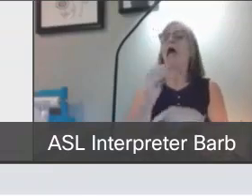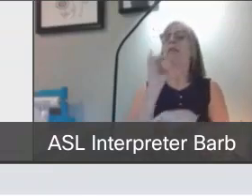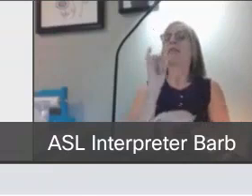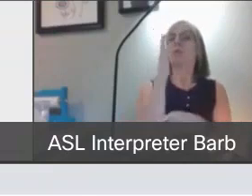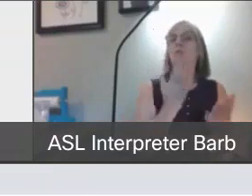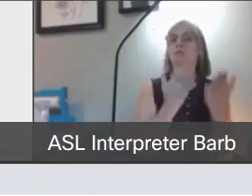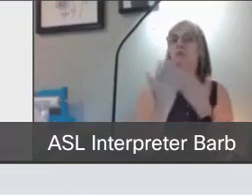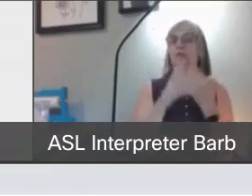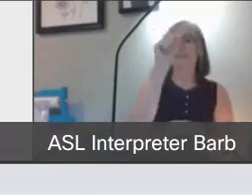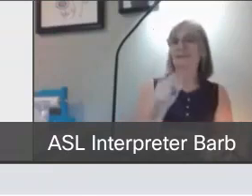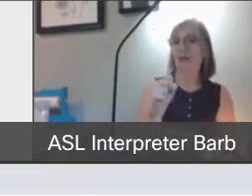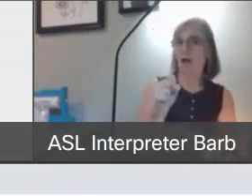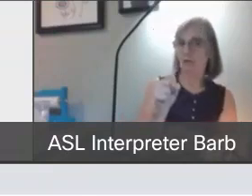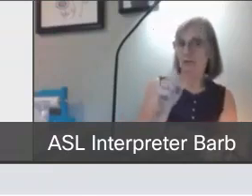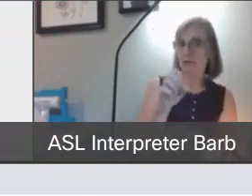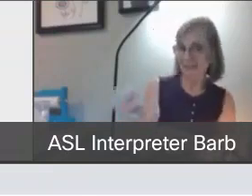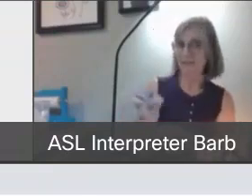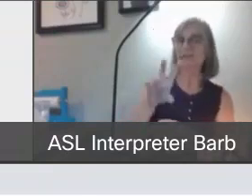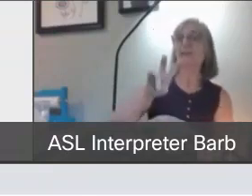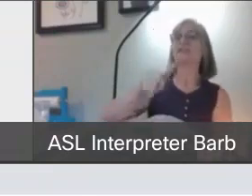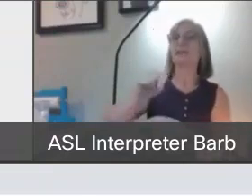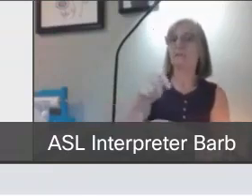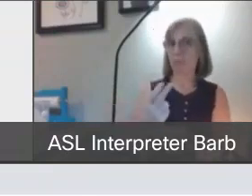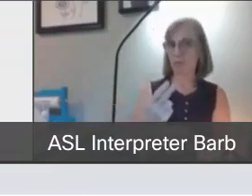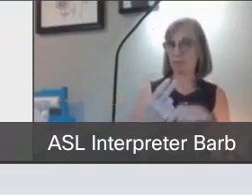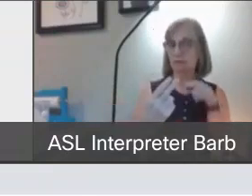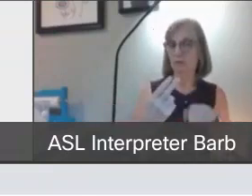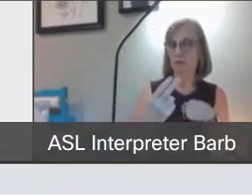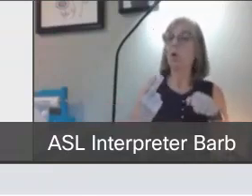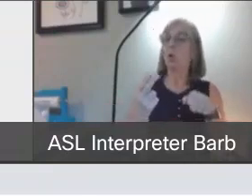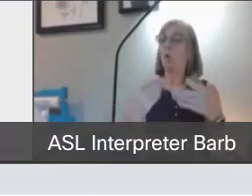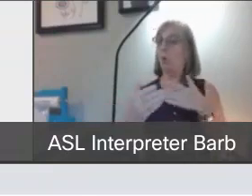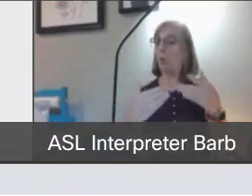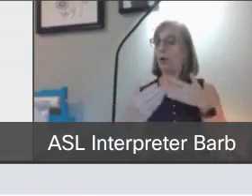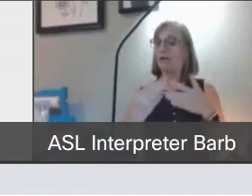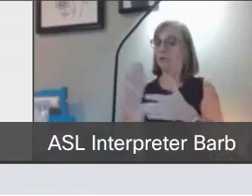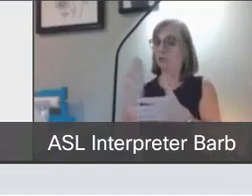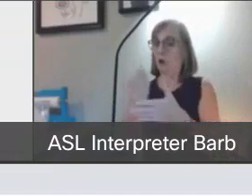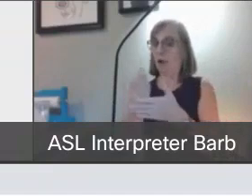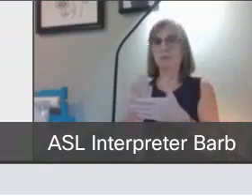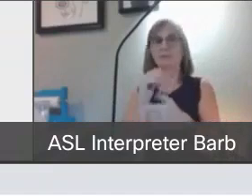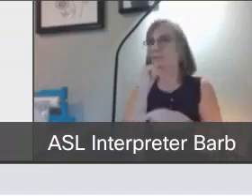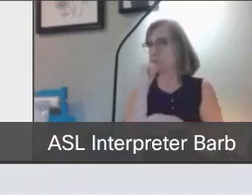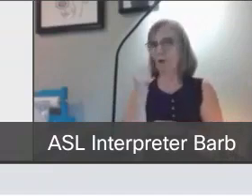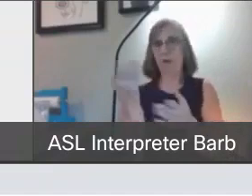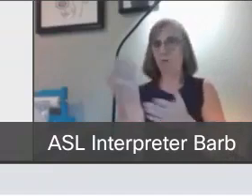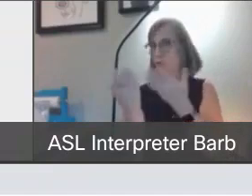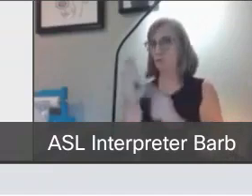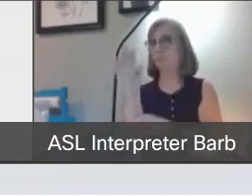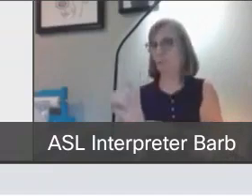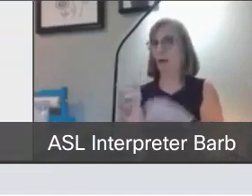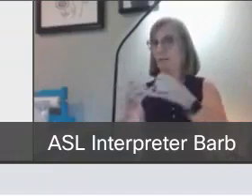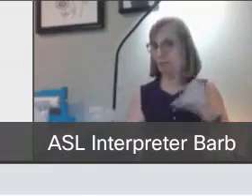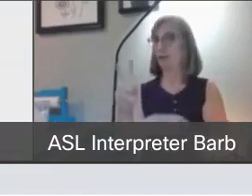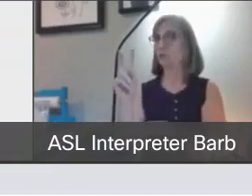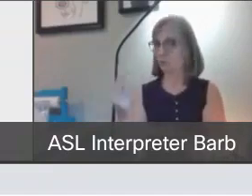stops that would no longer be served by the Line 2 when it becomes this green line, which is the FX division. FX